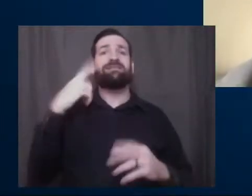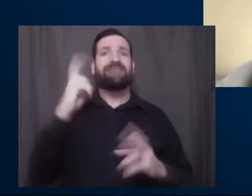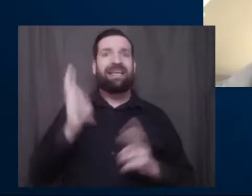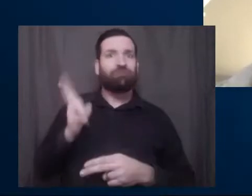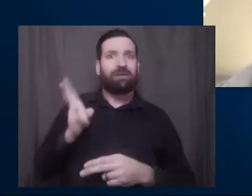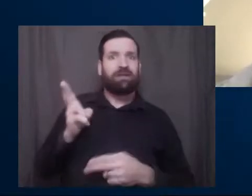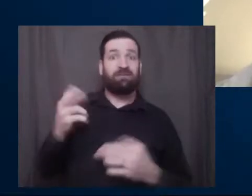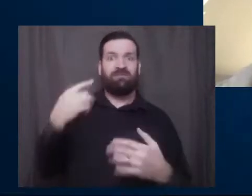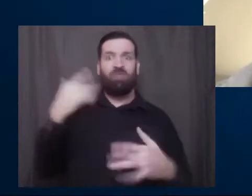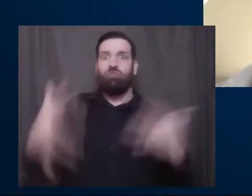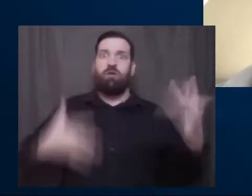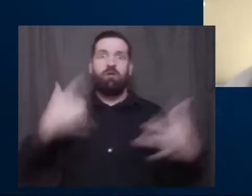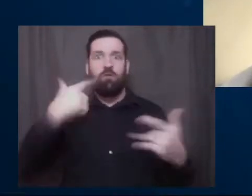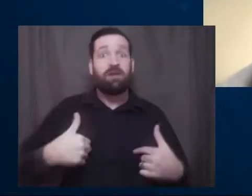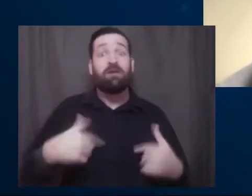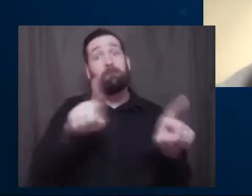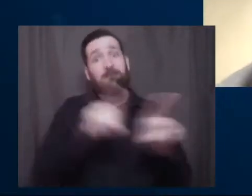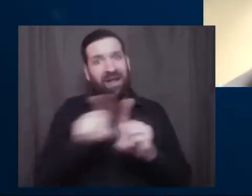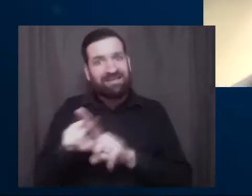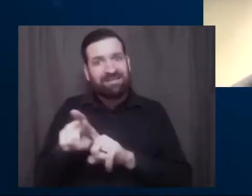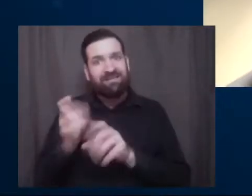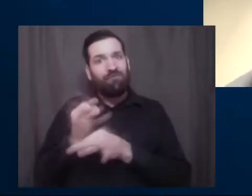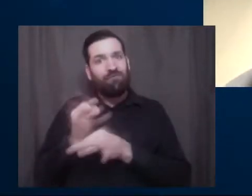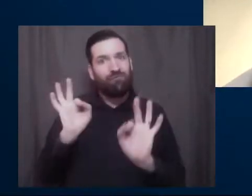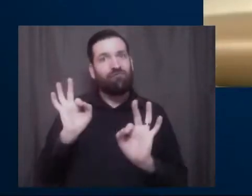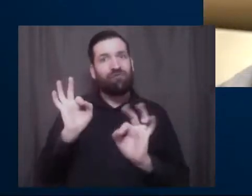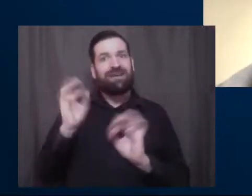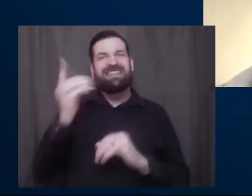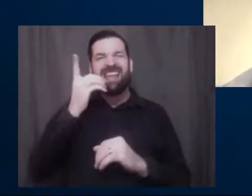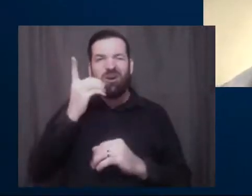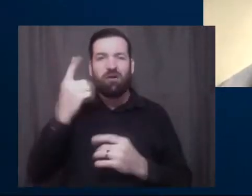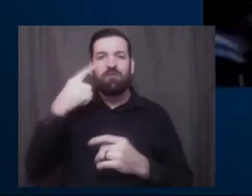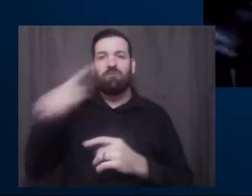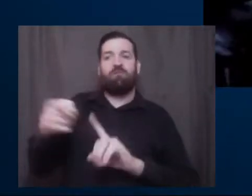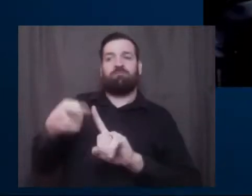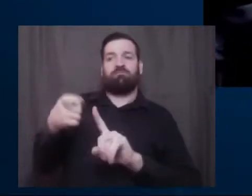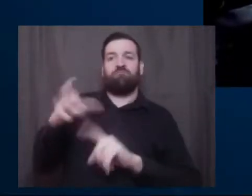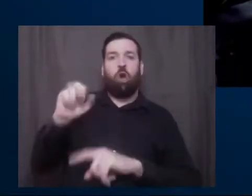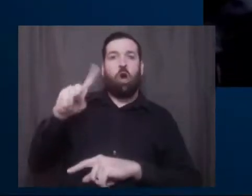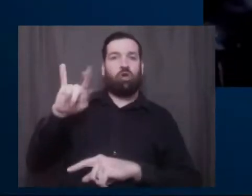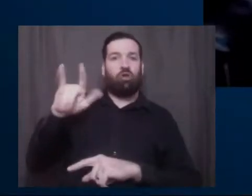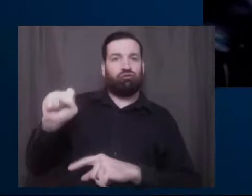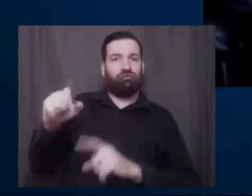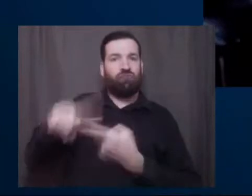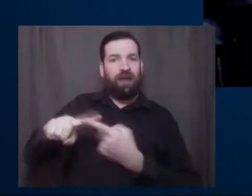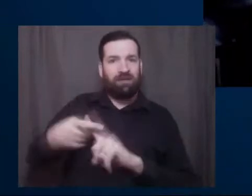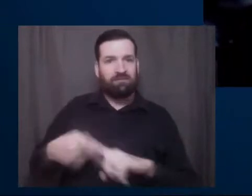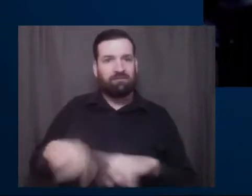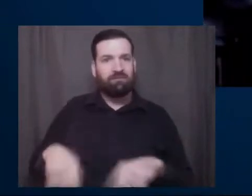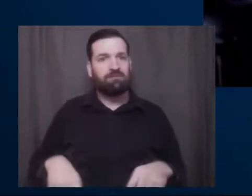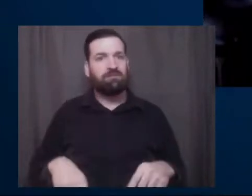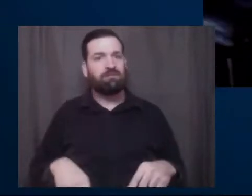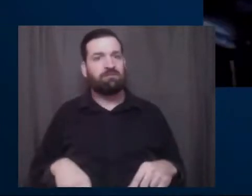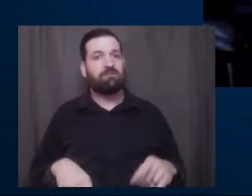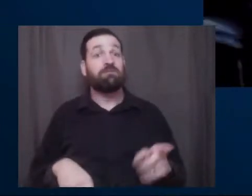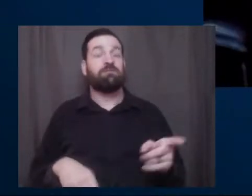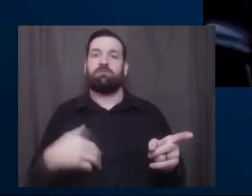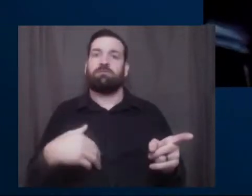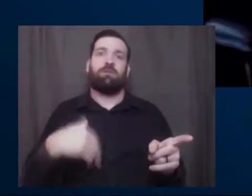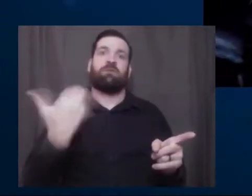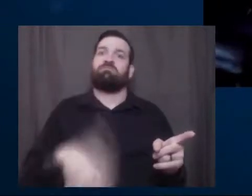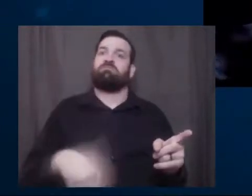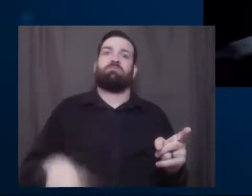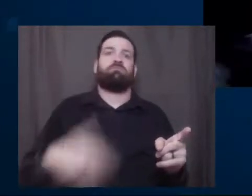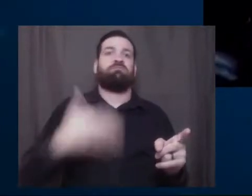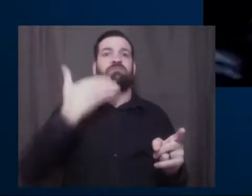plus I won a free dinner from a Cardinals friend of mine, so that made it all worthwhile. One of my absolute favorite memories is more of like